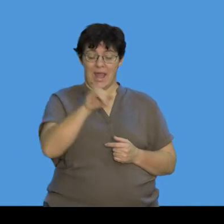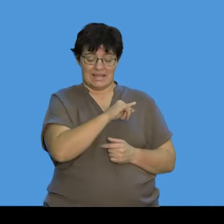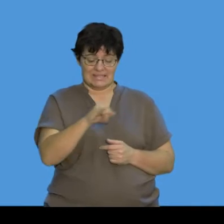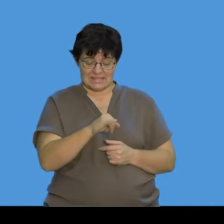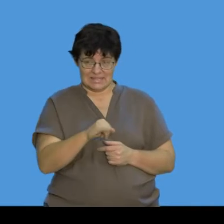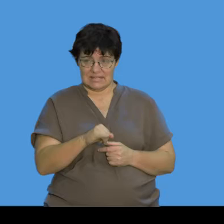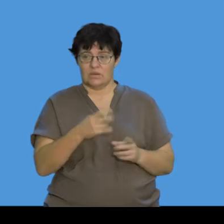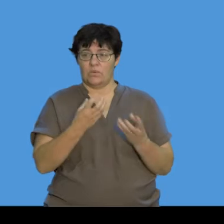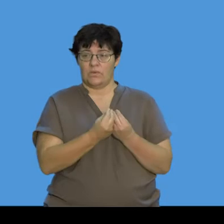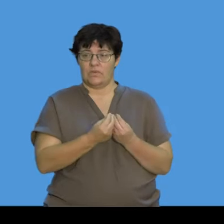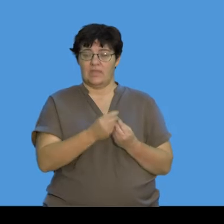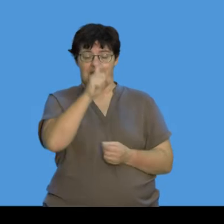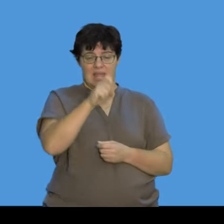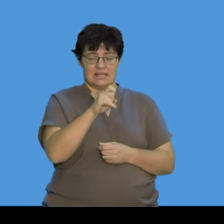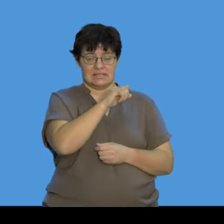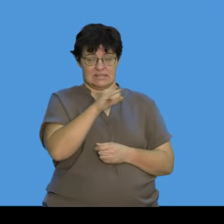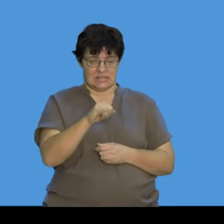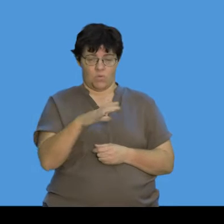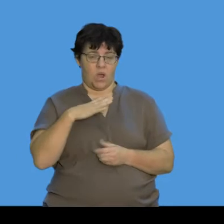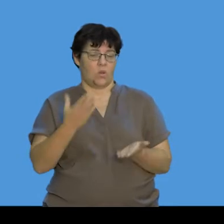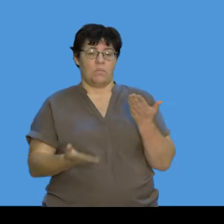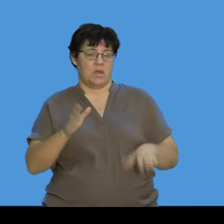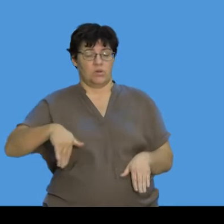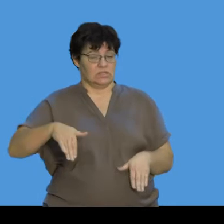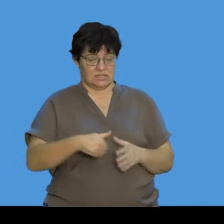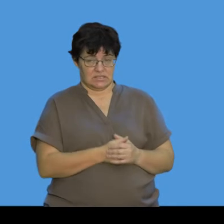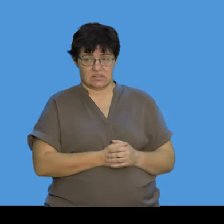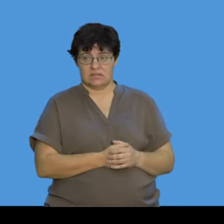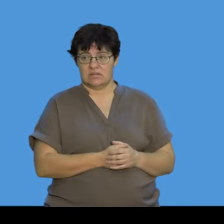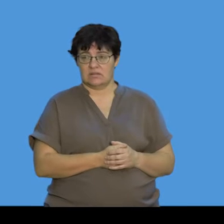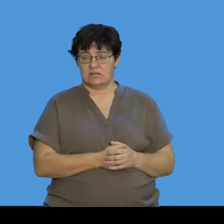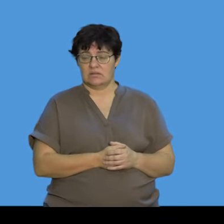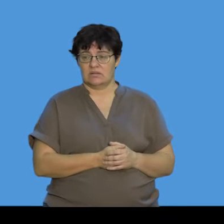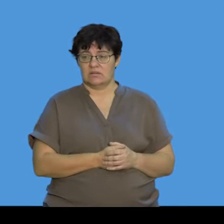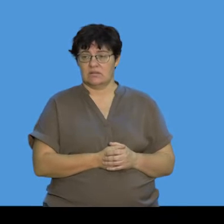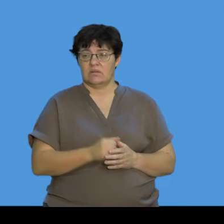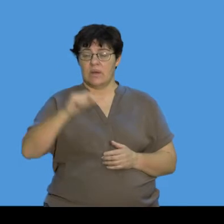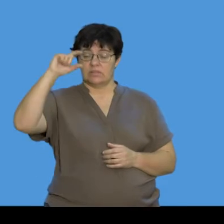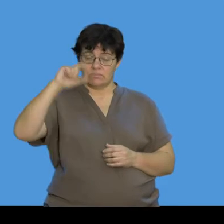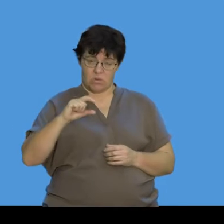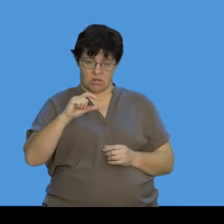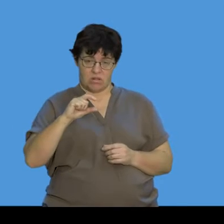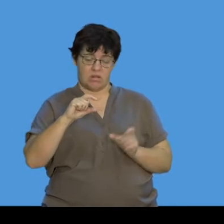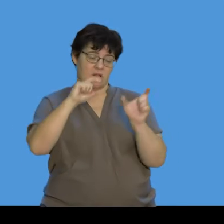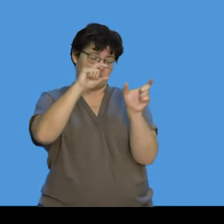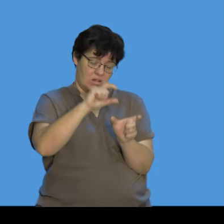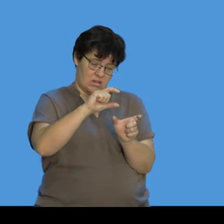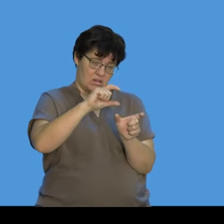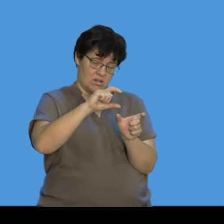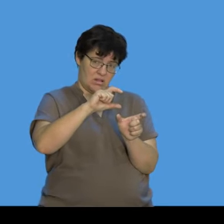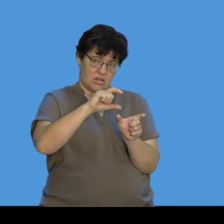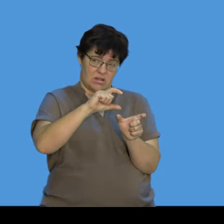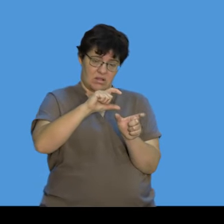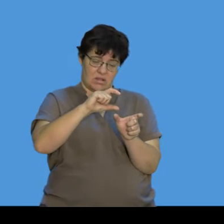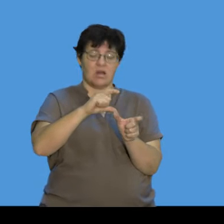the XZ, because I haven't compared that. And if I do that, it's the smallest side and the